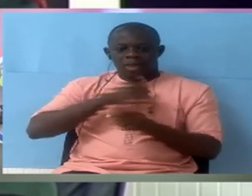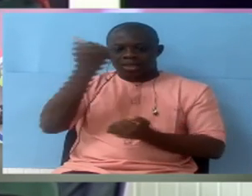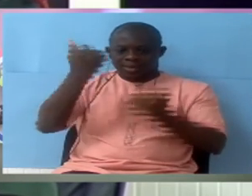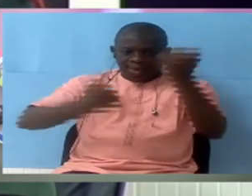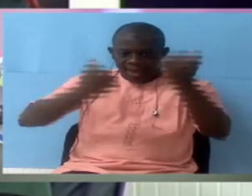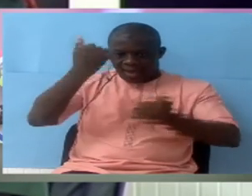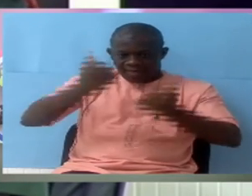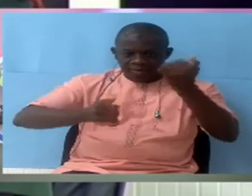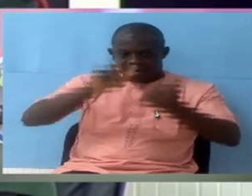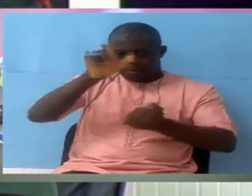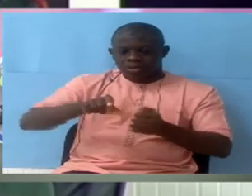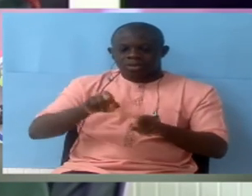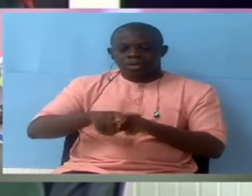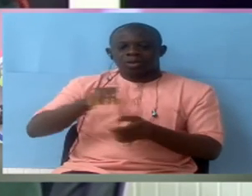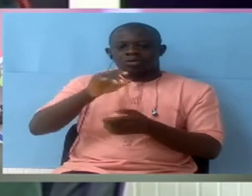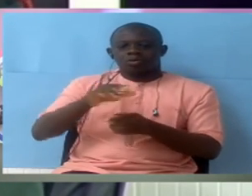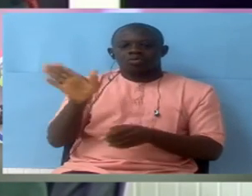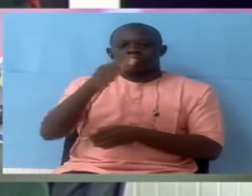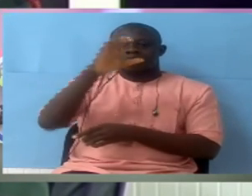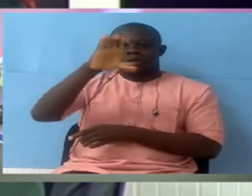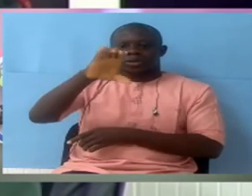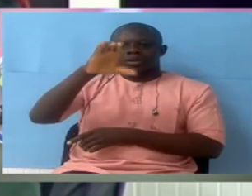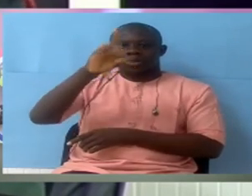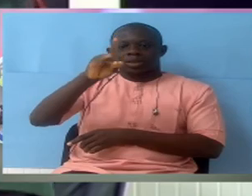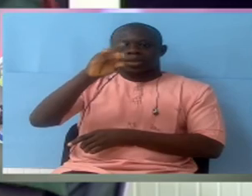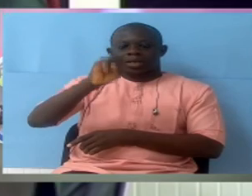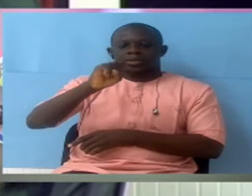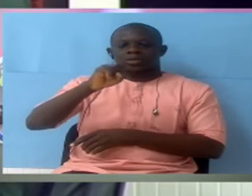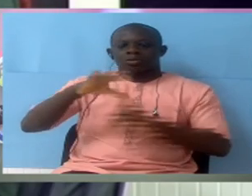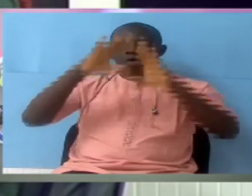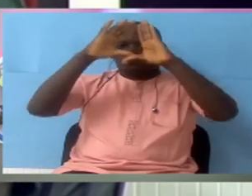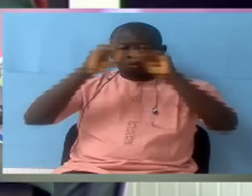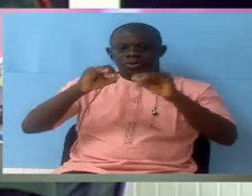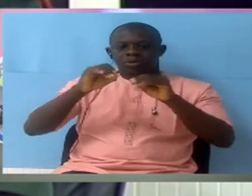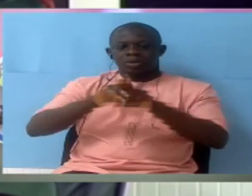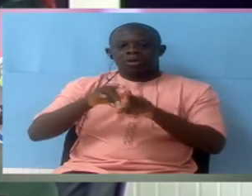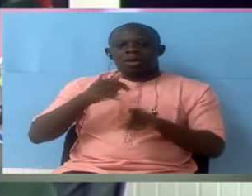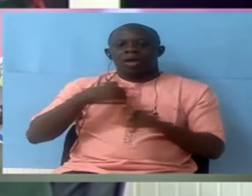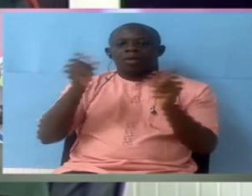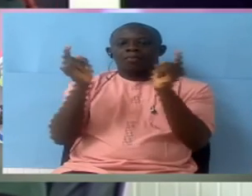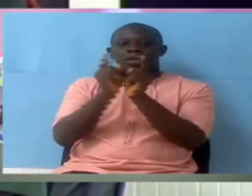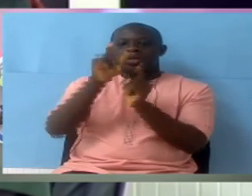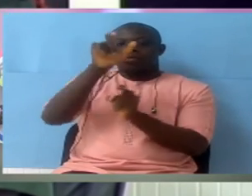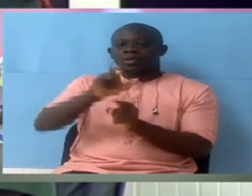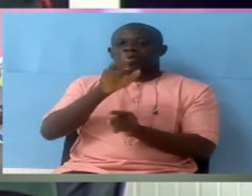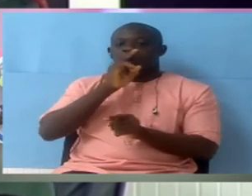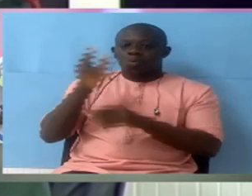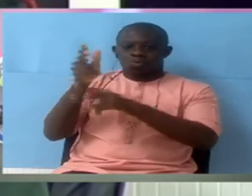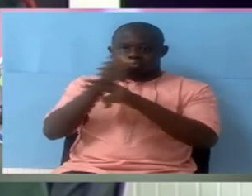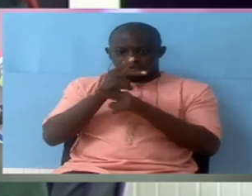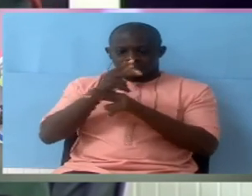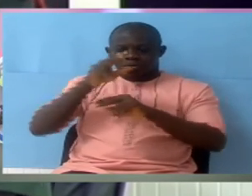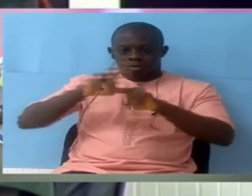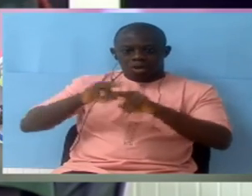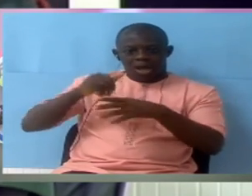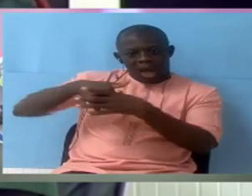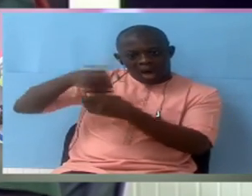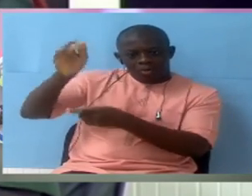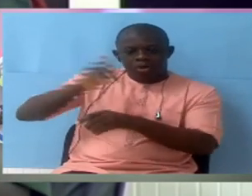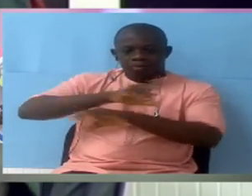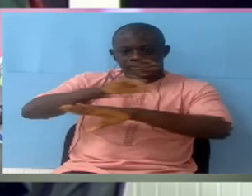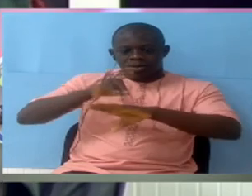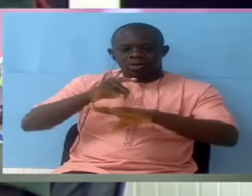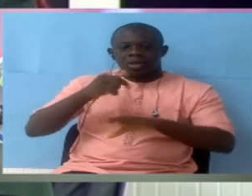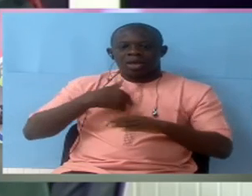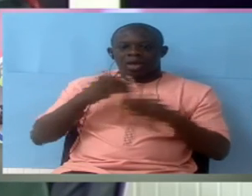office. Rama anda suma driver bi dem ci office CDS. I met the Audley sitting outside. Ma fekk Audley bangi tok ci biti. I